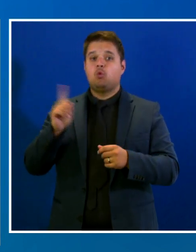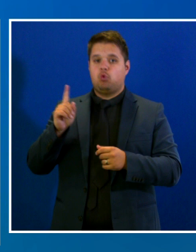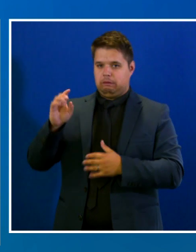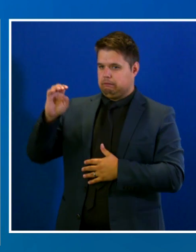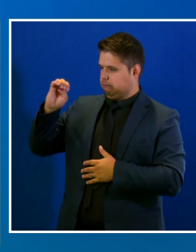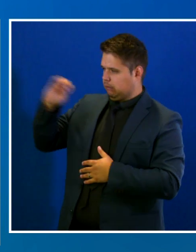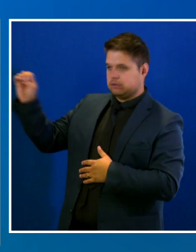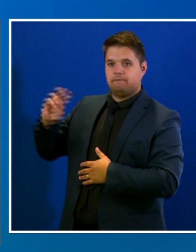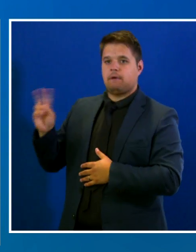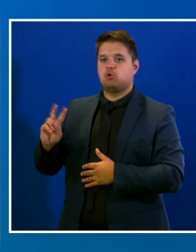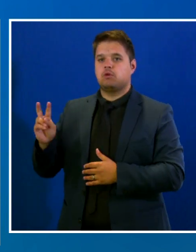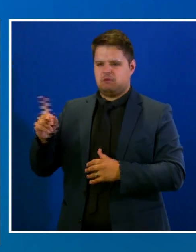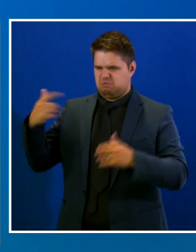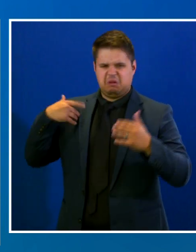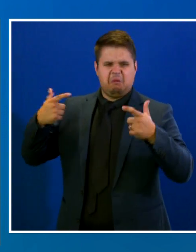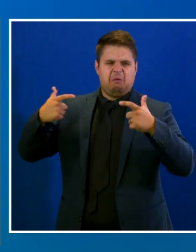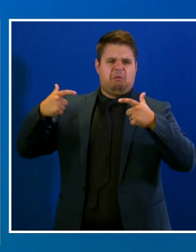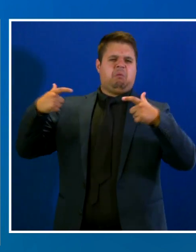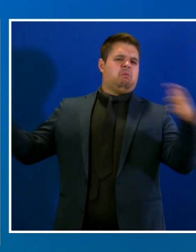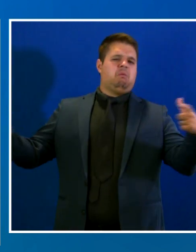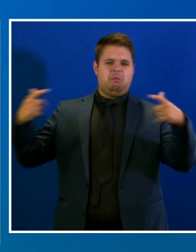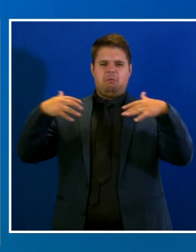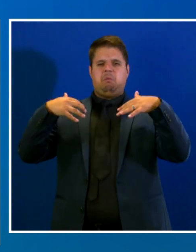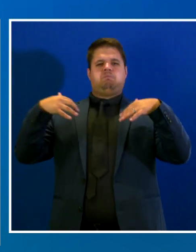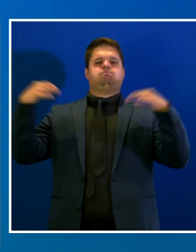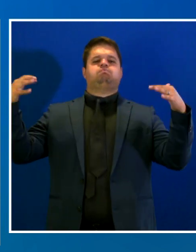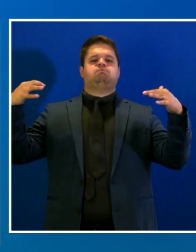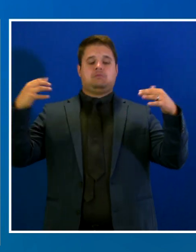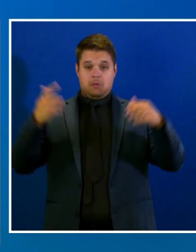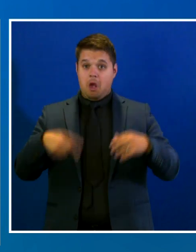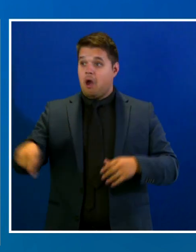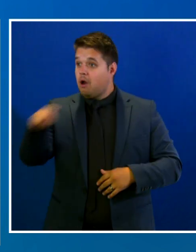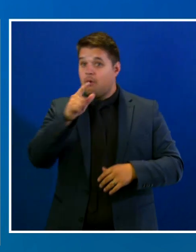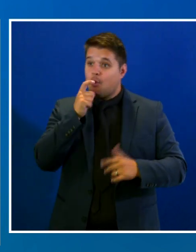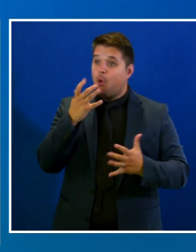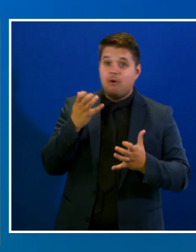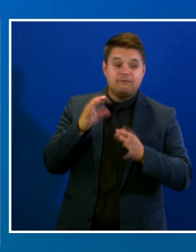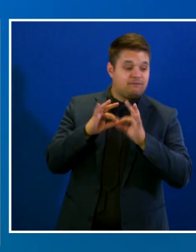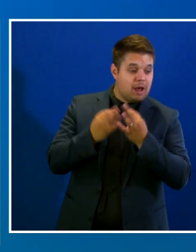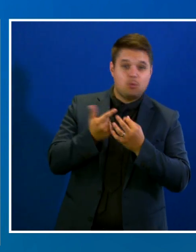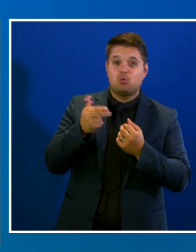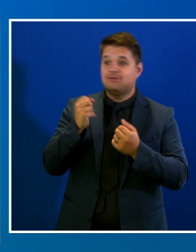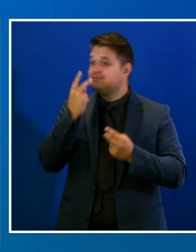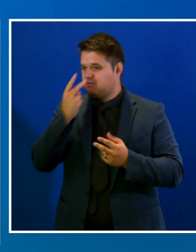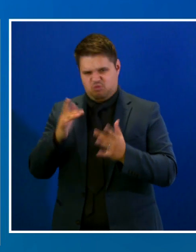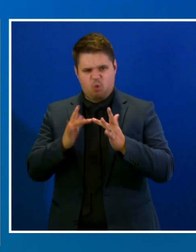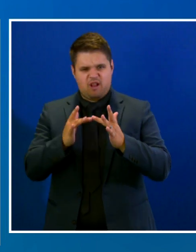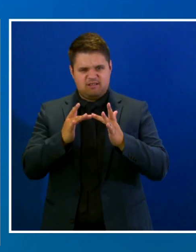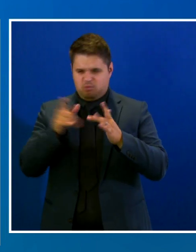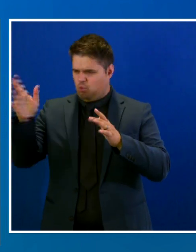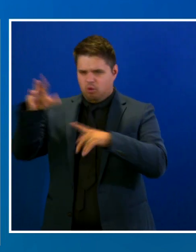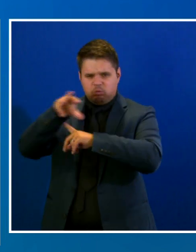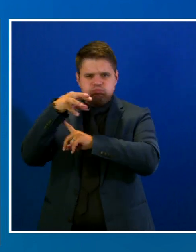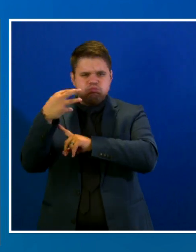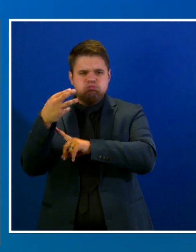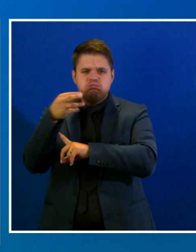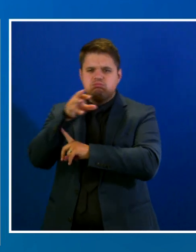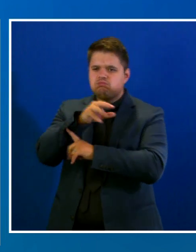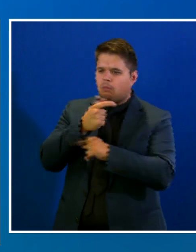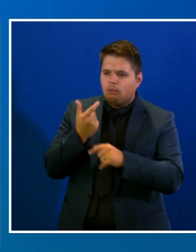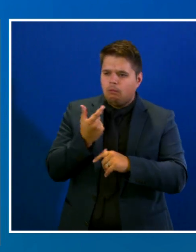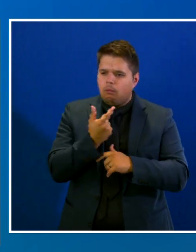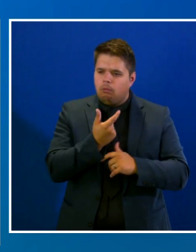available to view online. And families in the district should check with their high school for dates and check-in